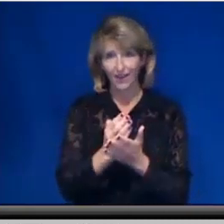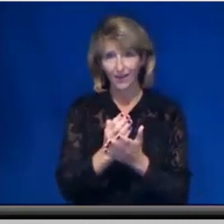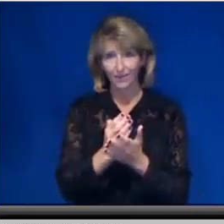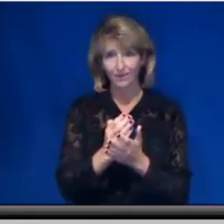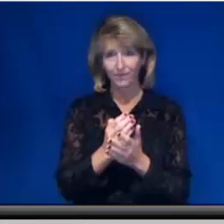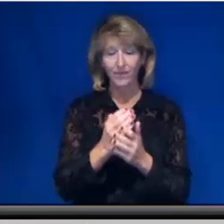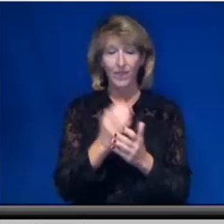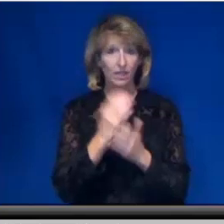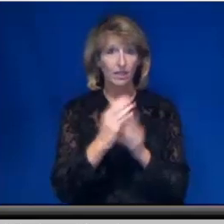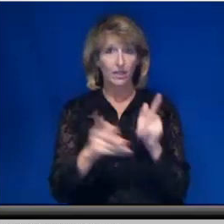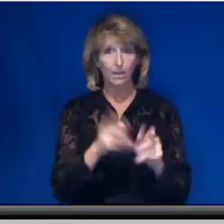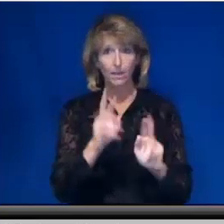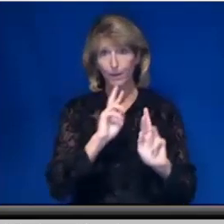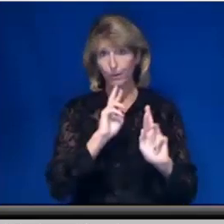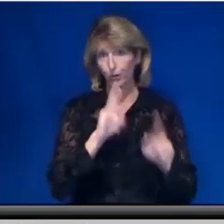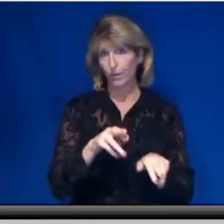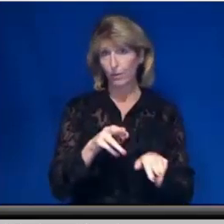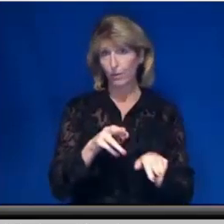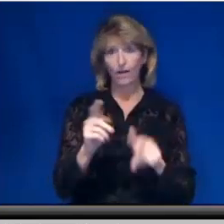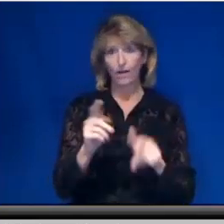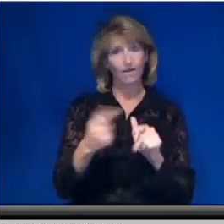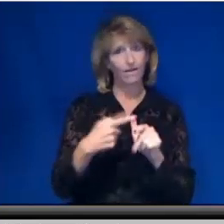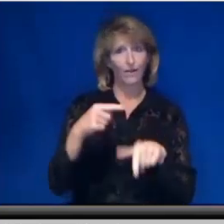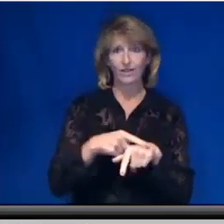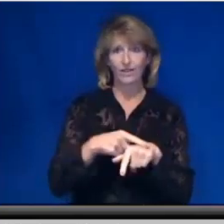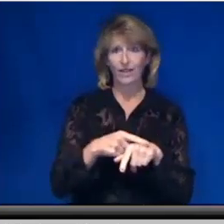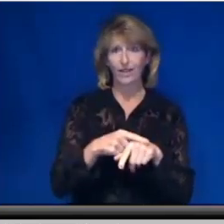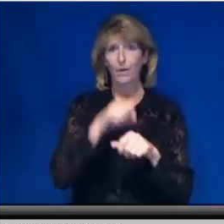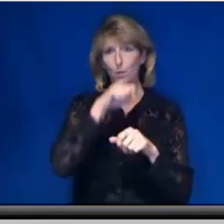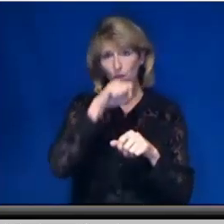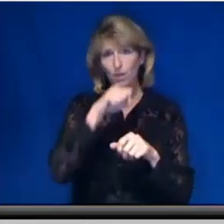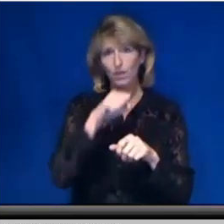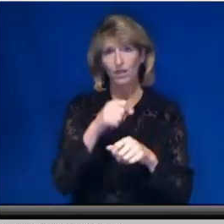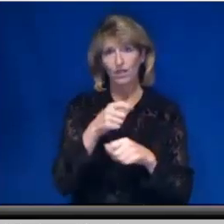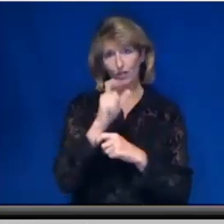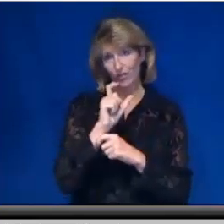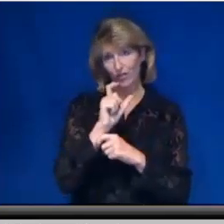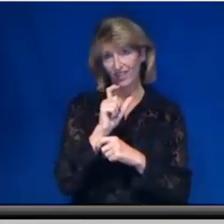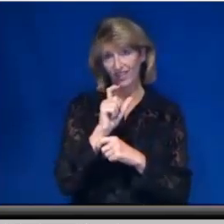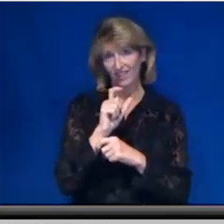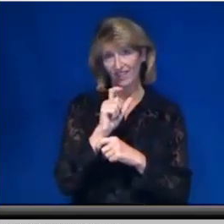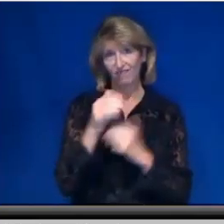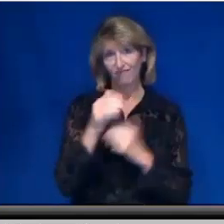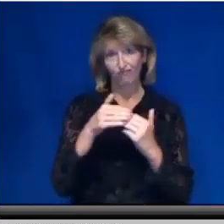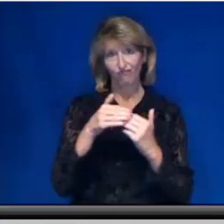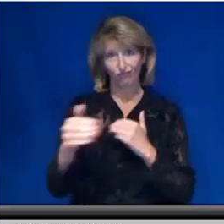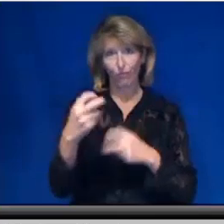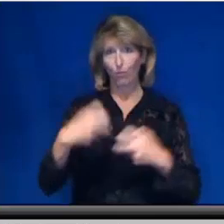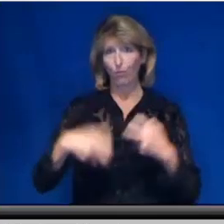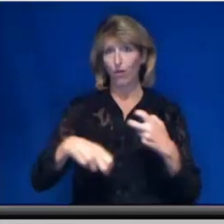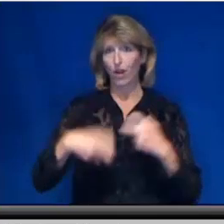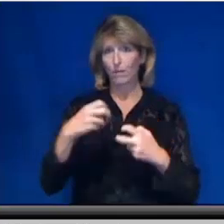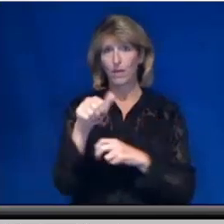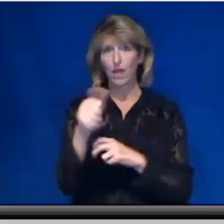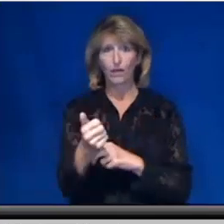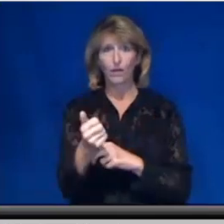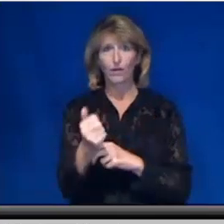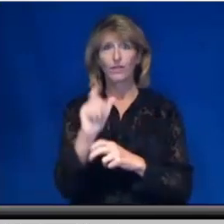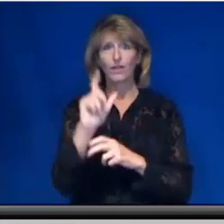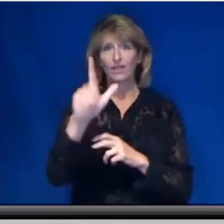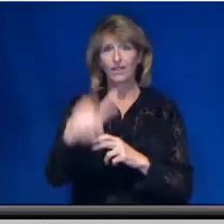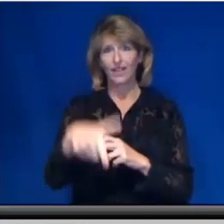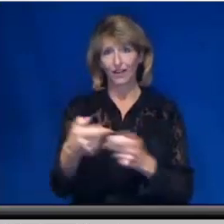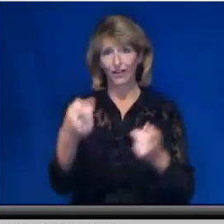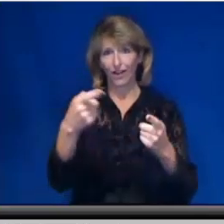and know their limits and stop, while others are unable to do so. Some report the first time they took a drink,